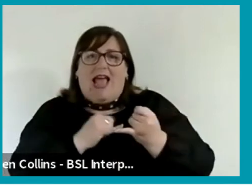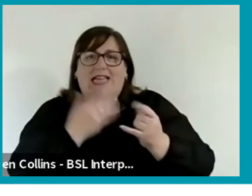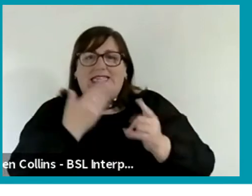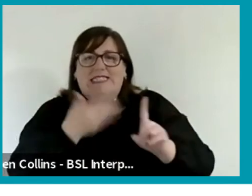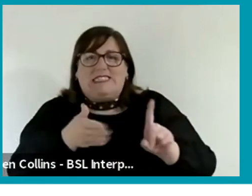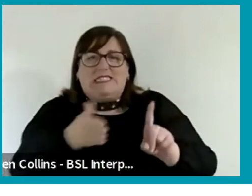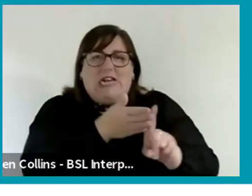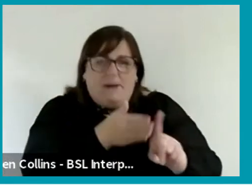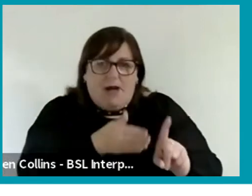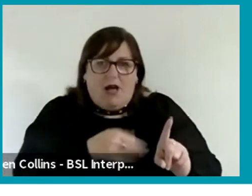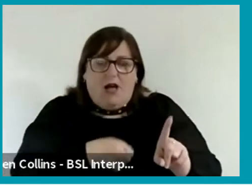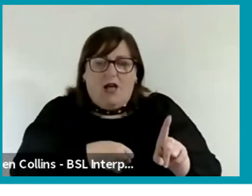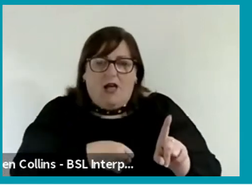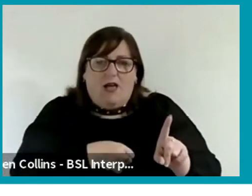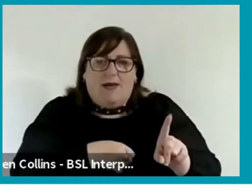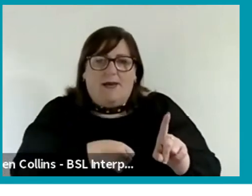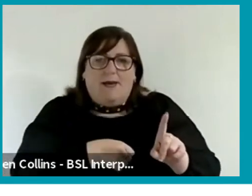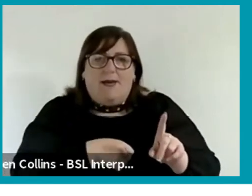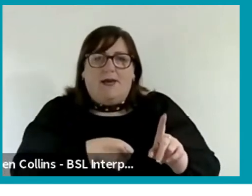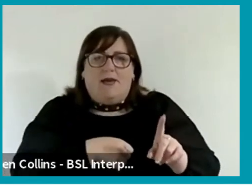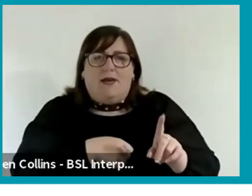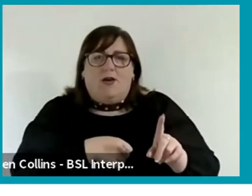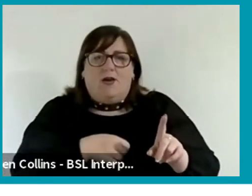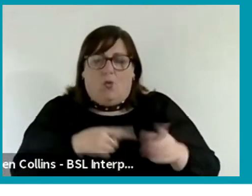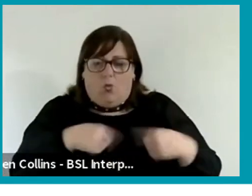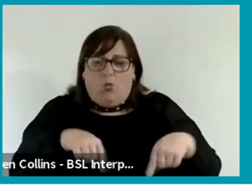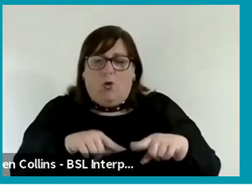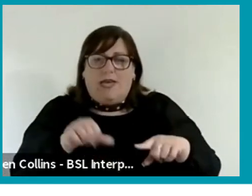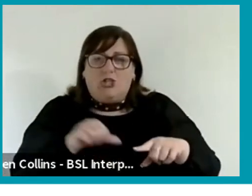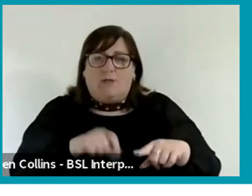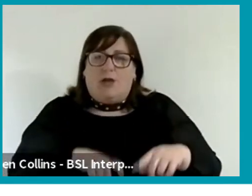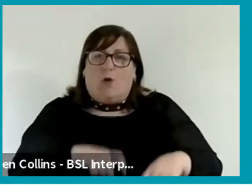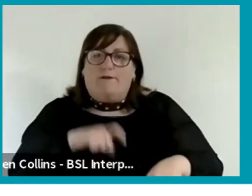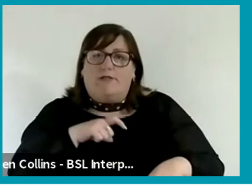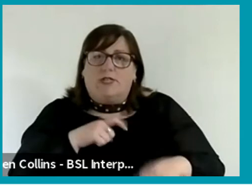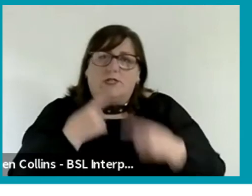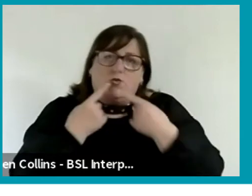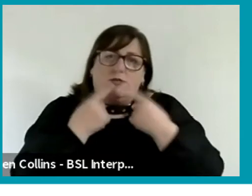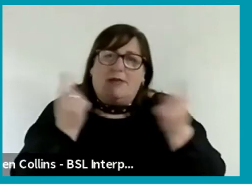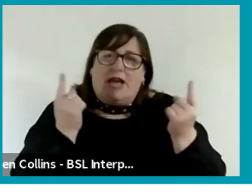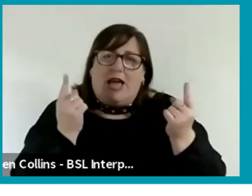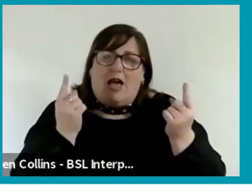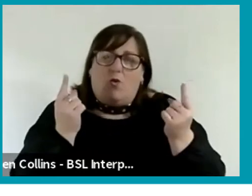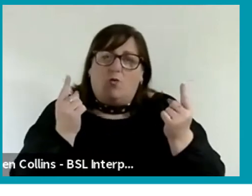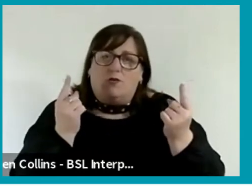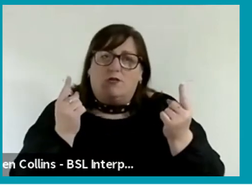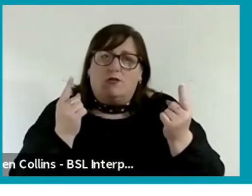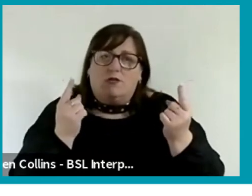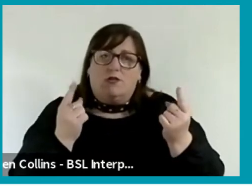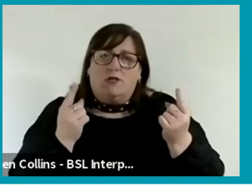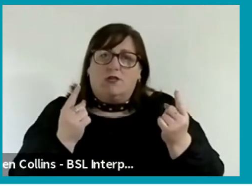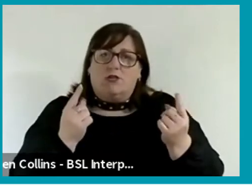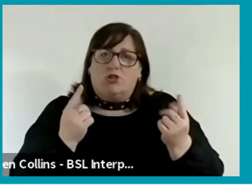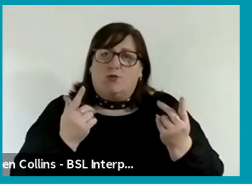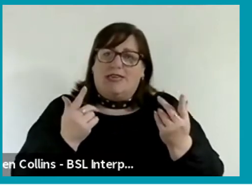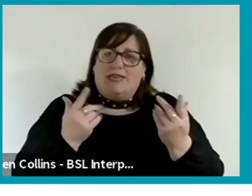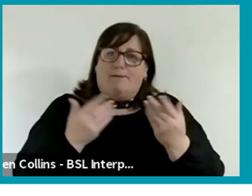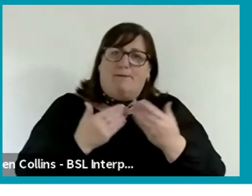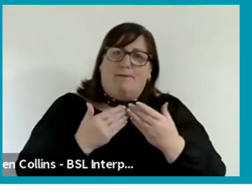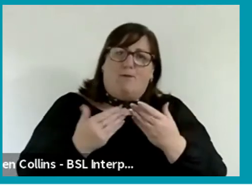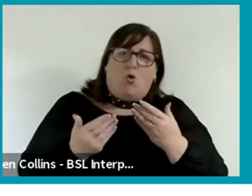about disability and how you're trying to make things better, and you want to be more inclusive. First of all, having that confidence and